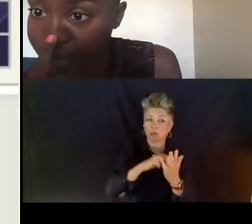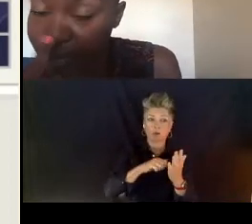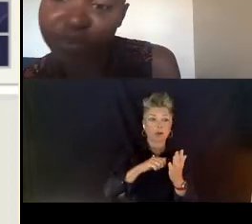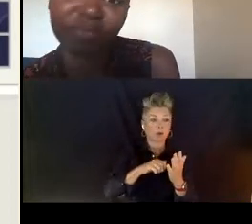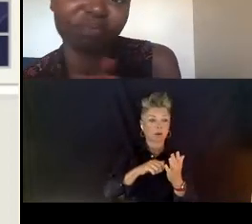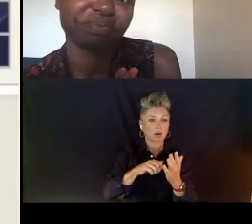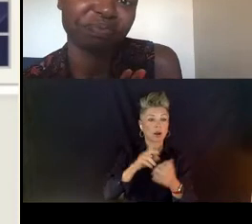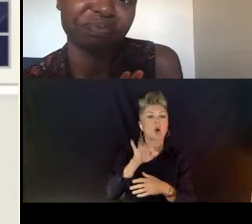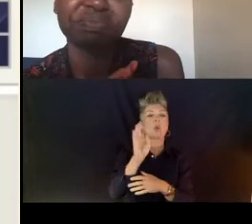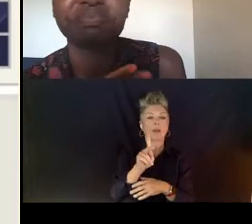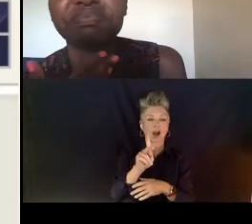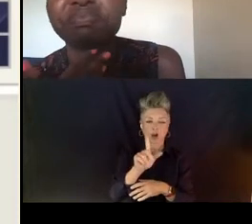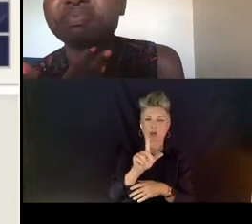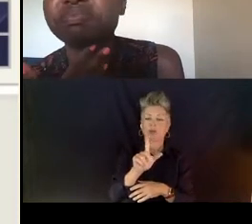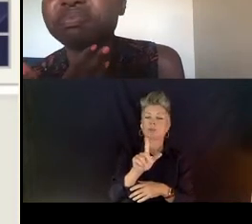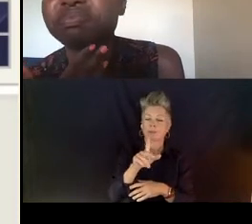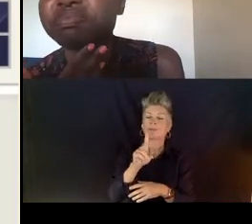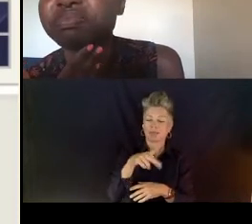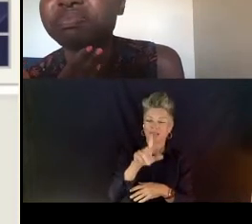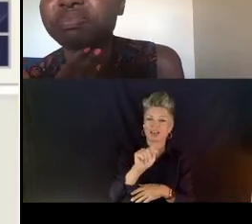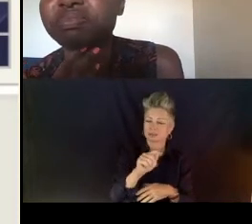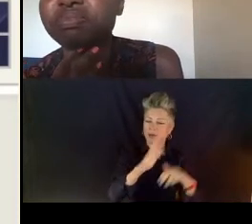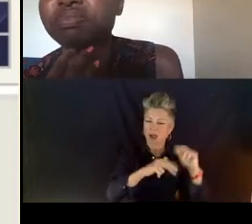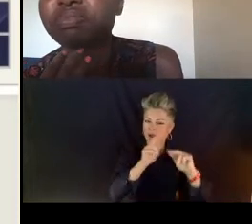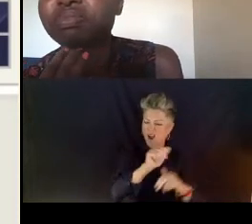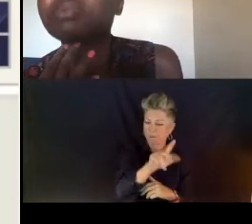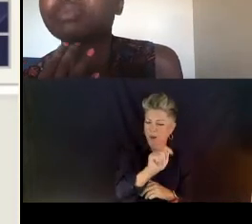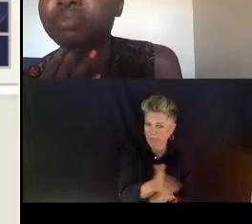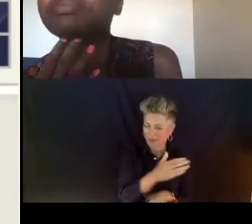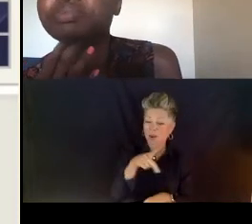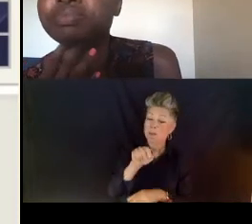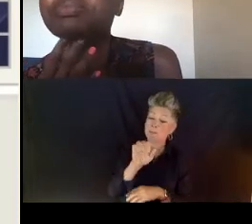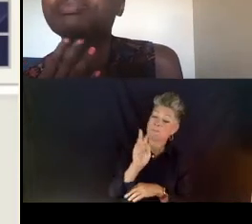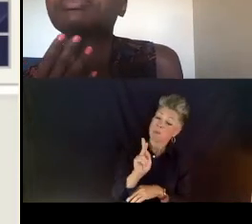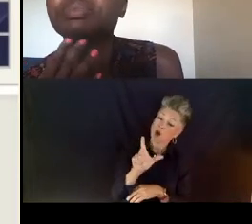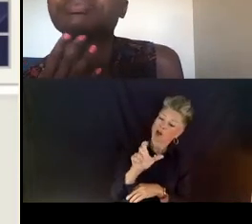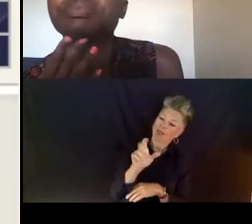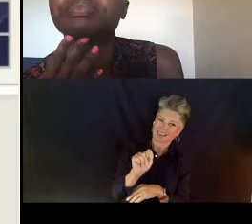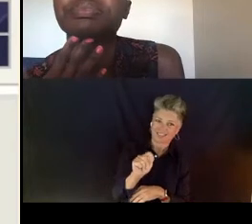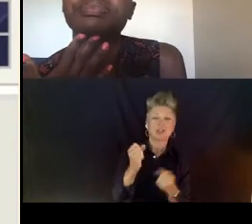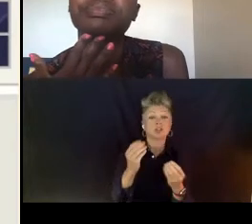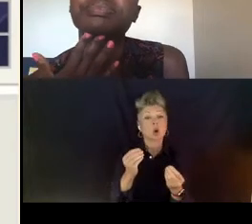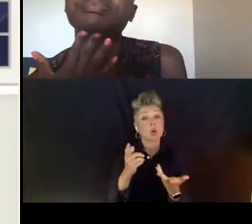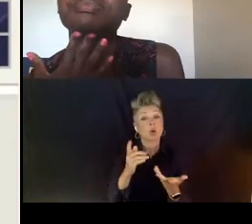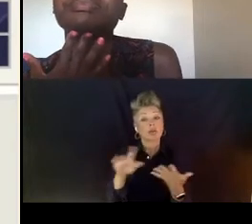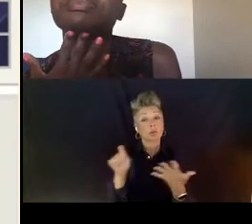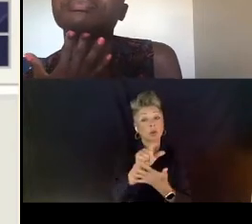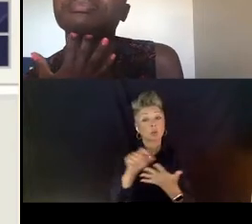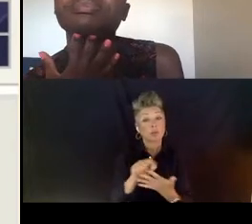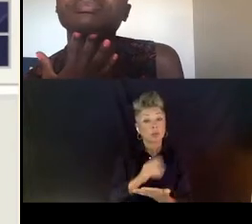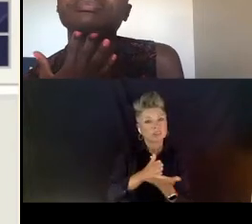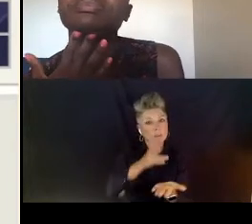lanes, and that's a discussion that we have to have with the community. Ultimately, we have a few different options,